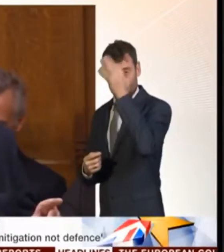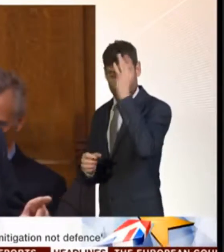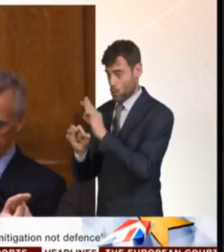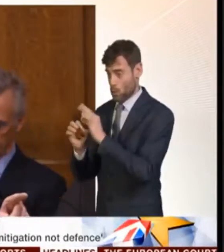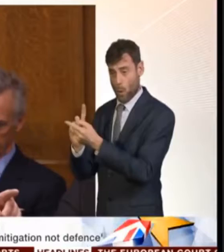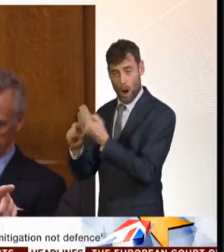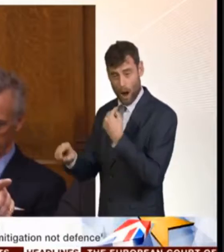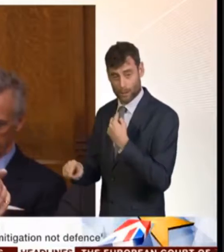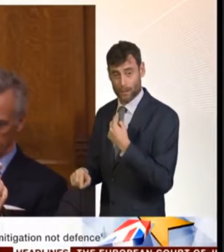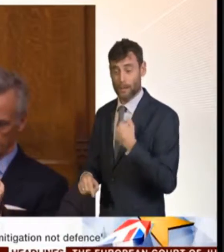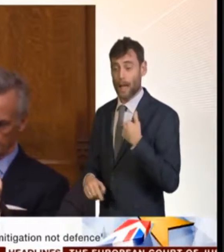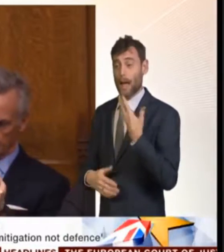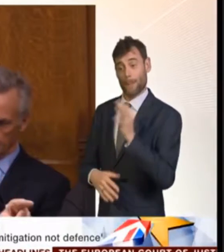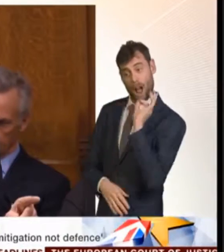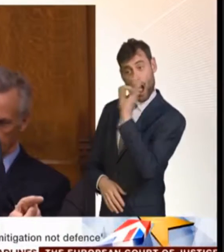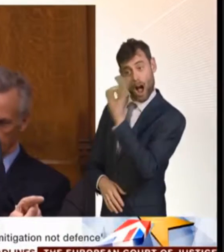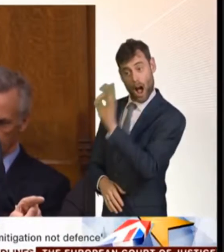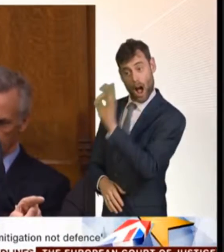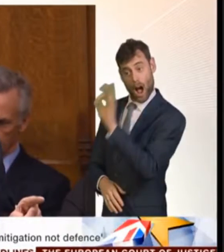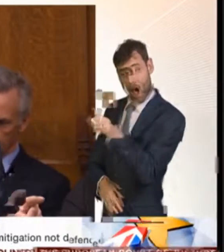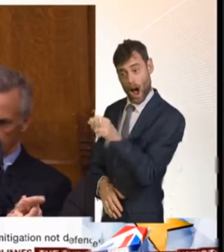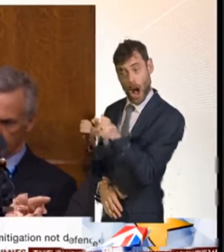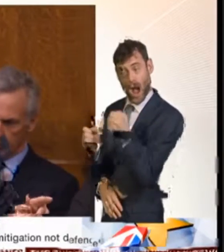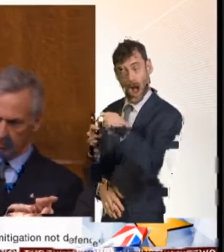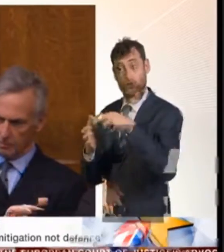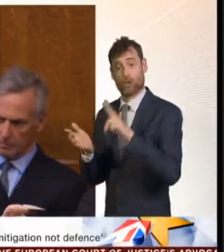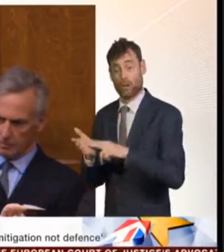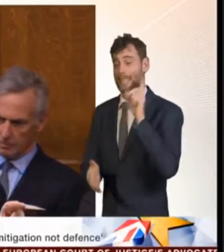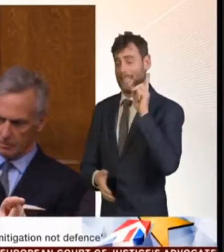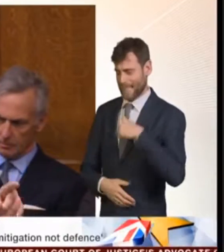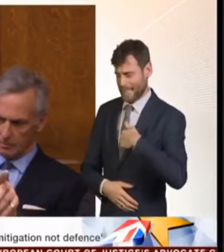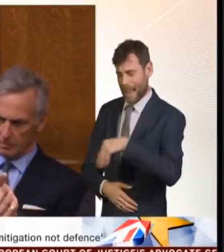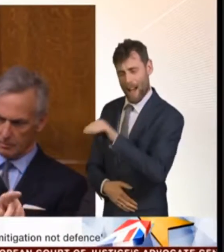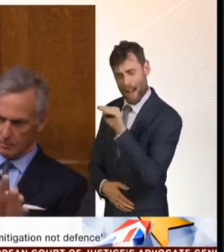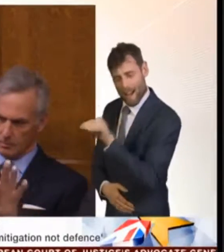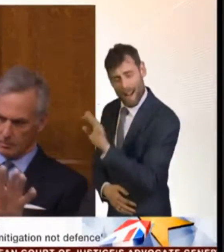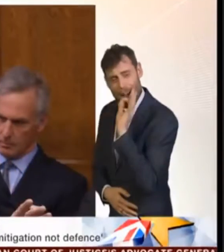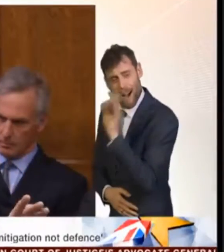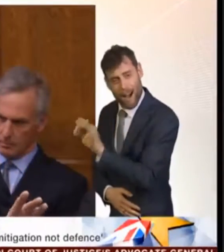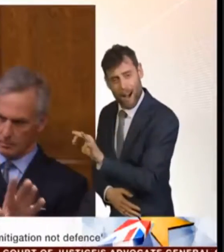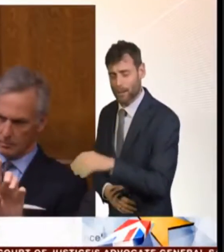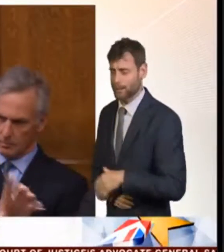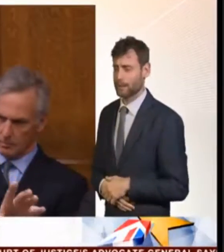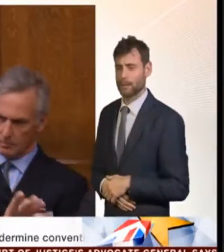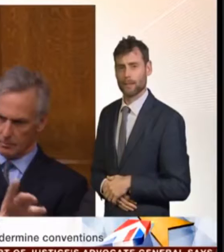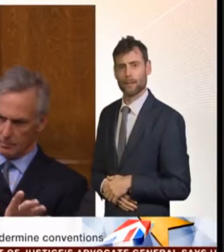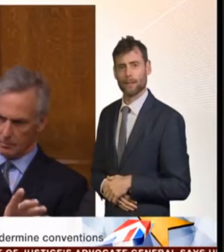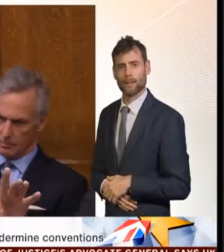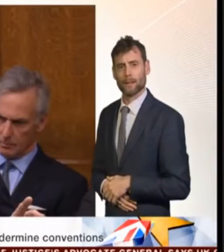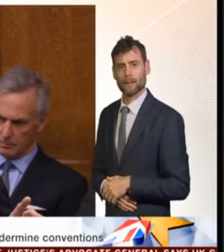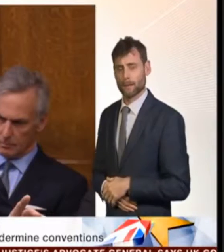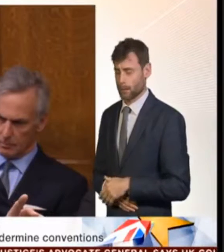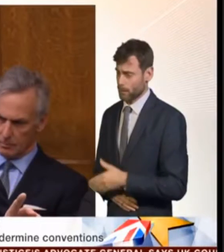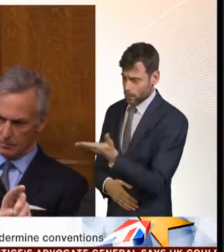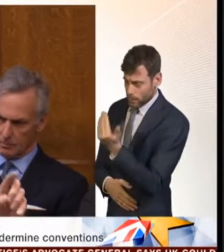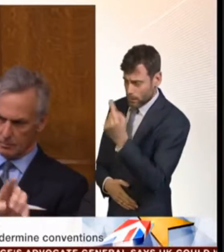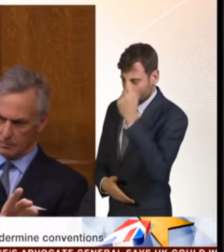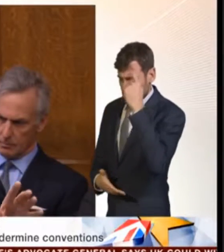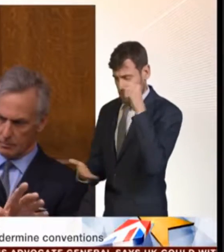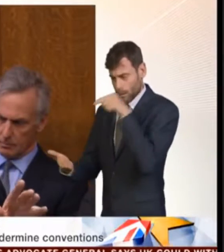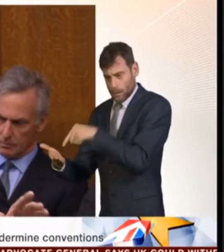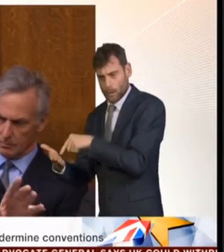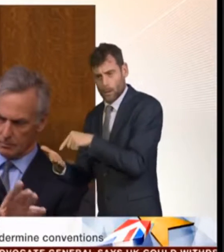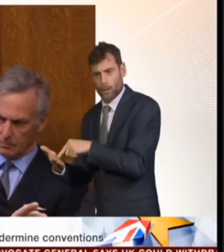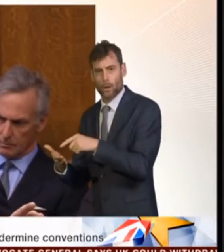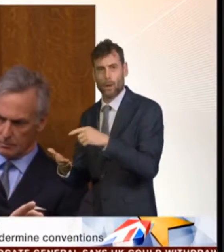General yesterday a similar question, and I asked him to draw his own attention to